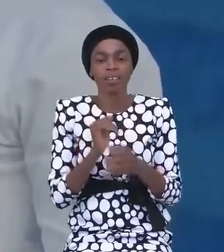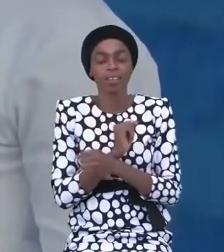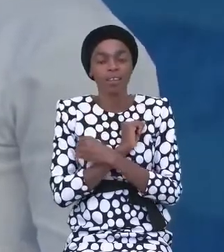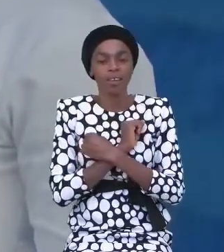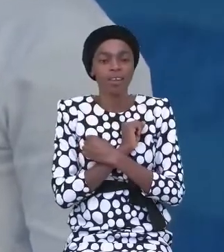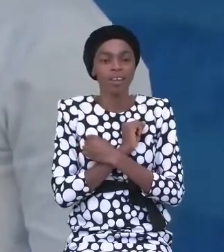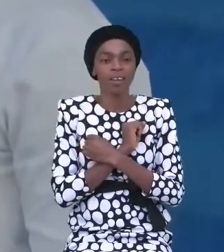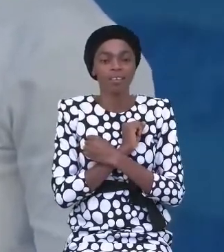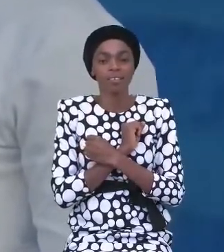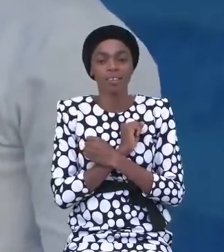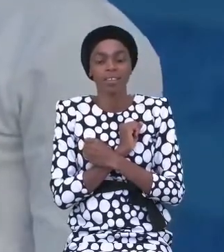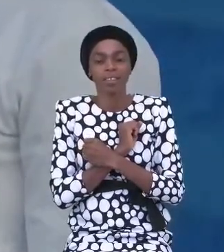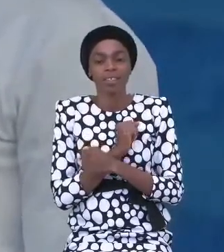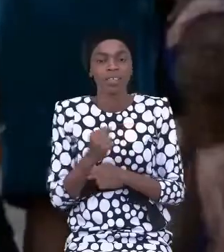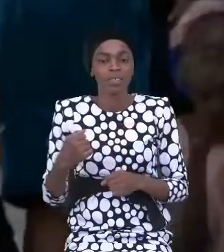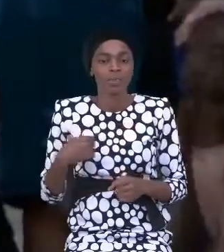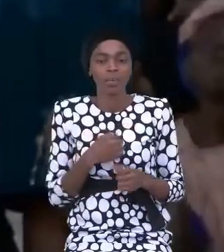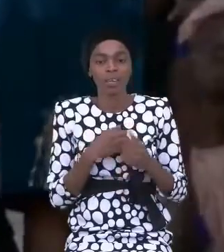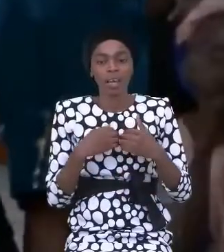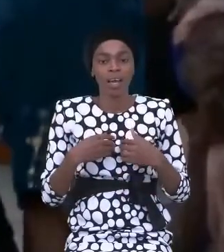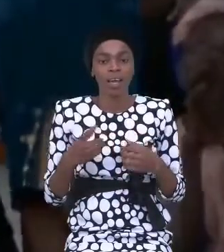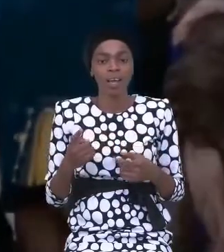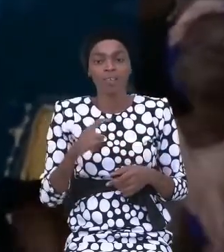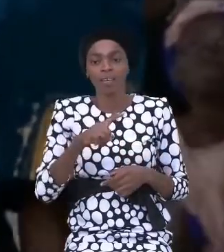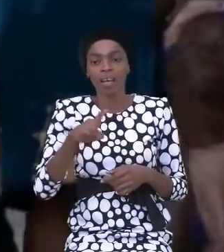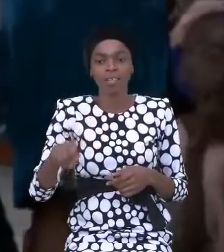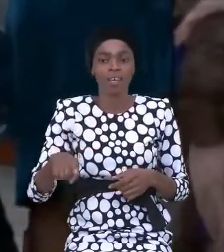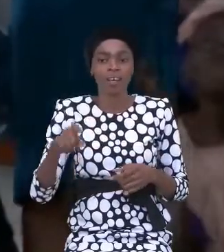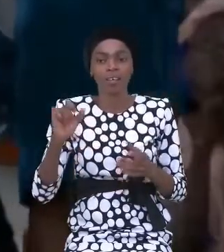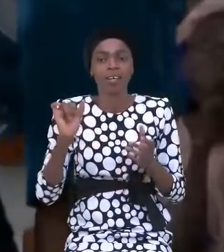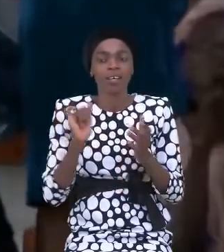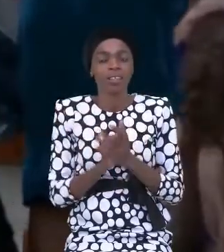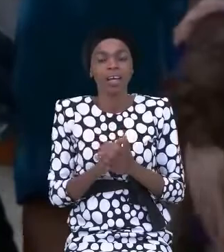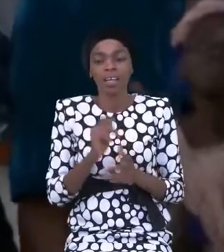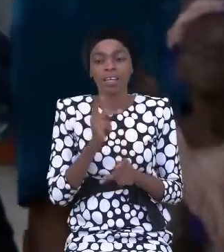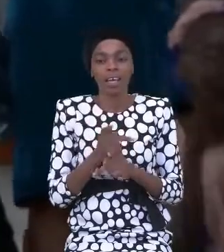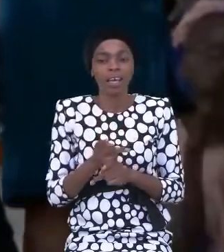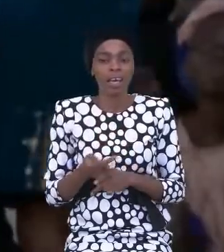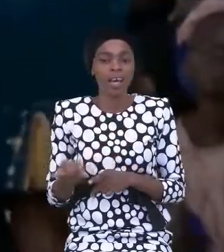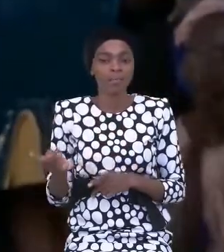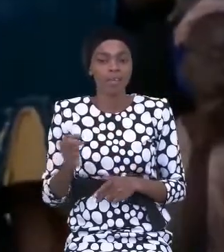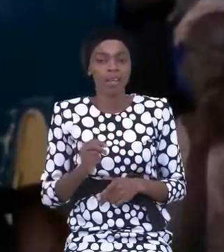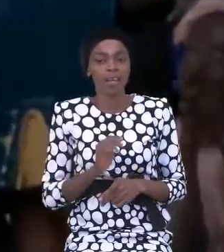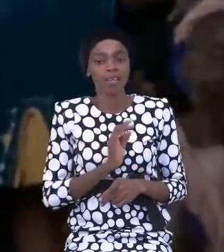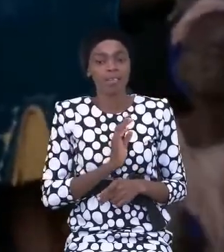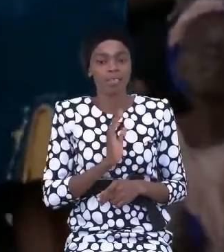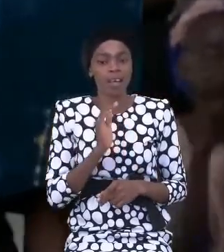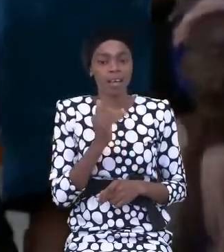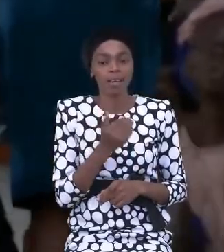Savior's love. We have an anchor that keeps the